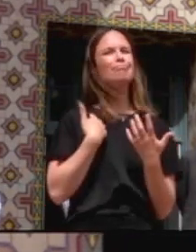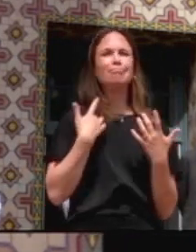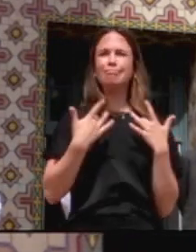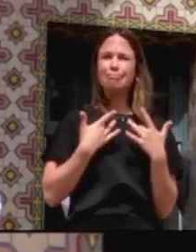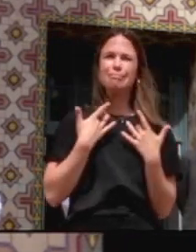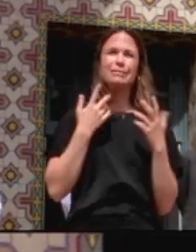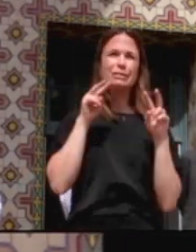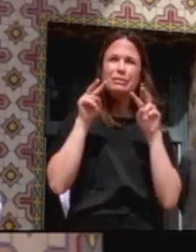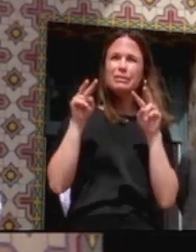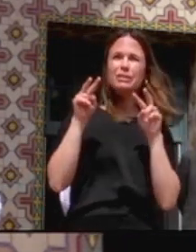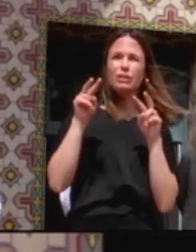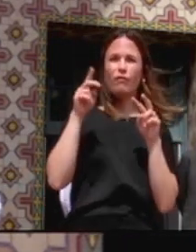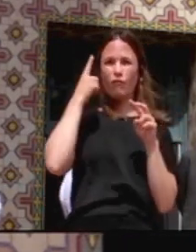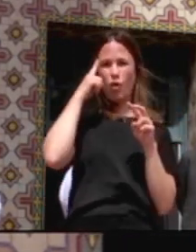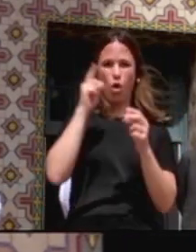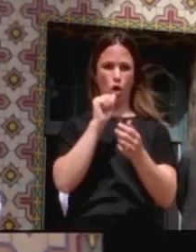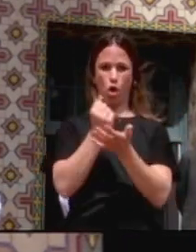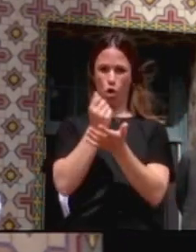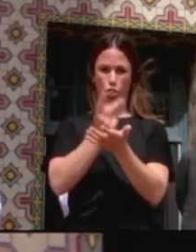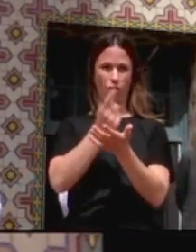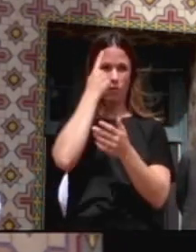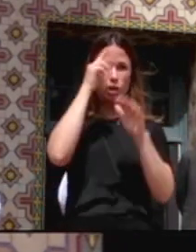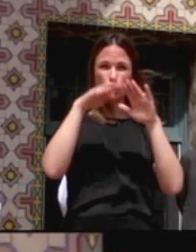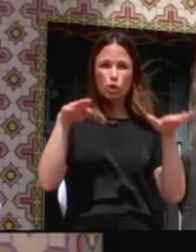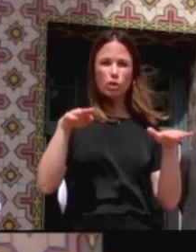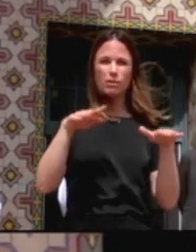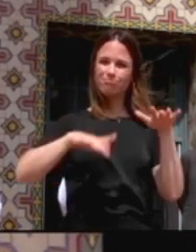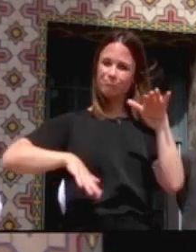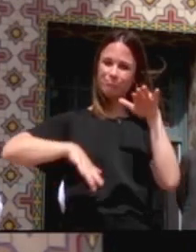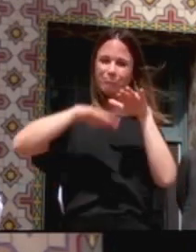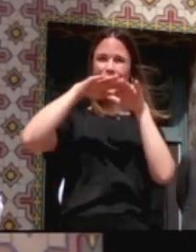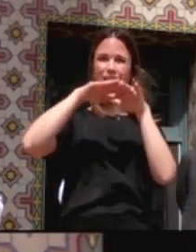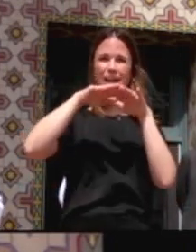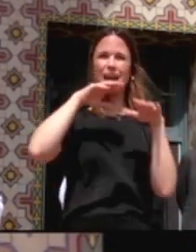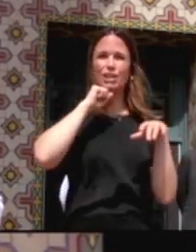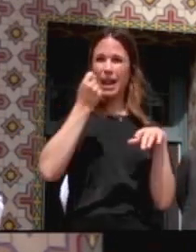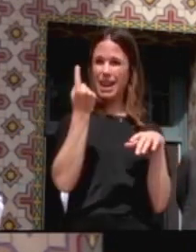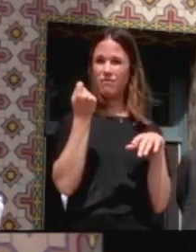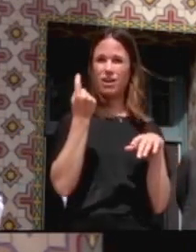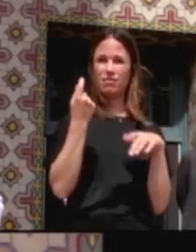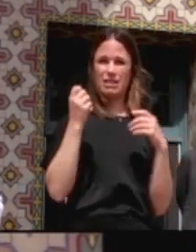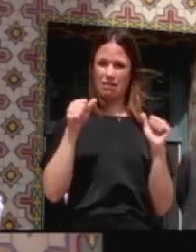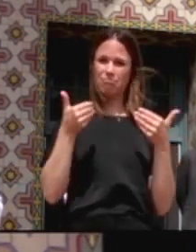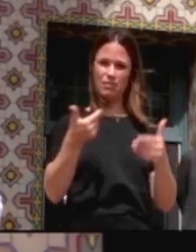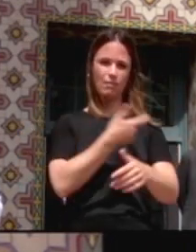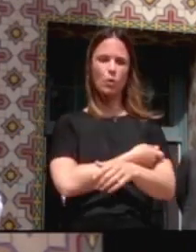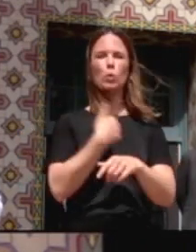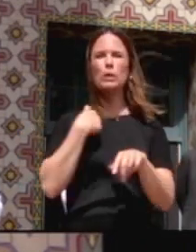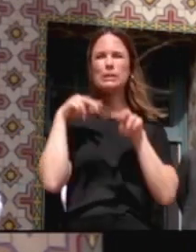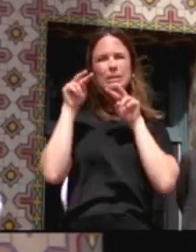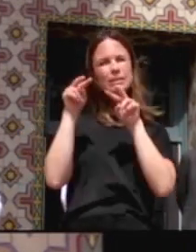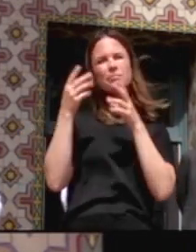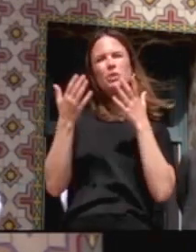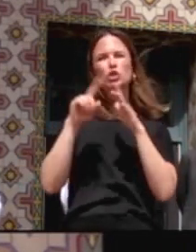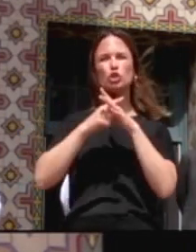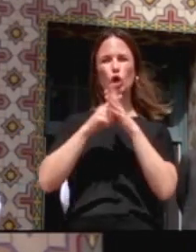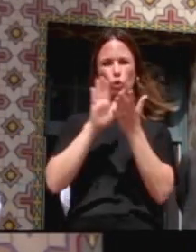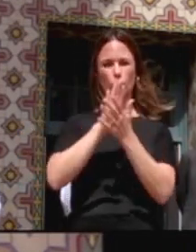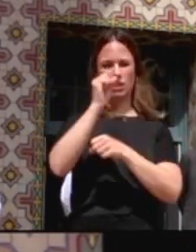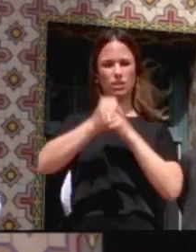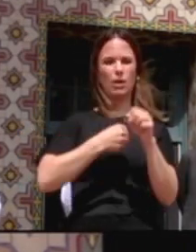for the emergency youth authorization for children all the way up to age 11. I think we're looking at likely starting the school